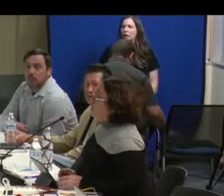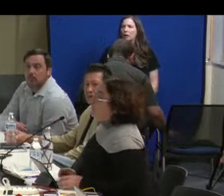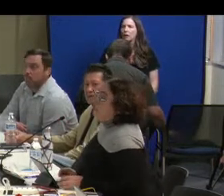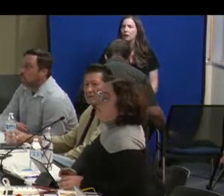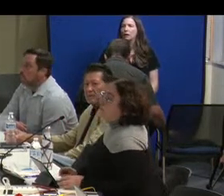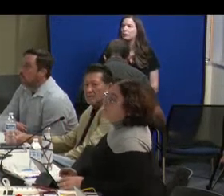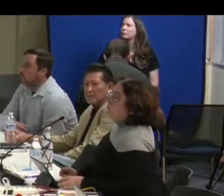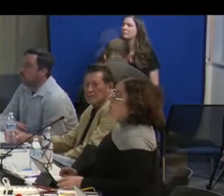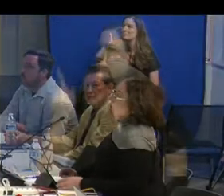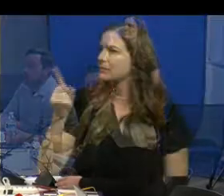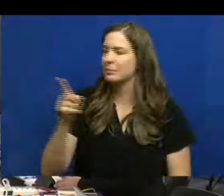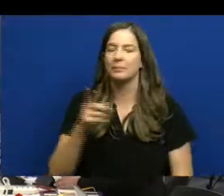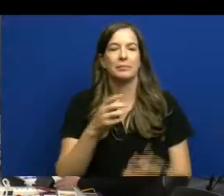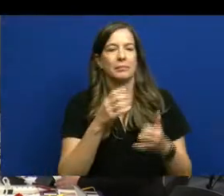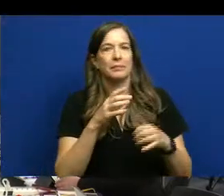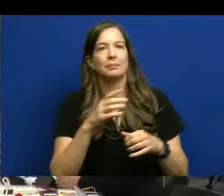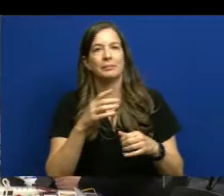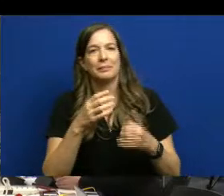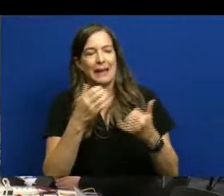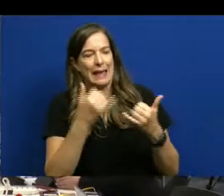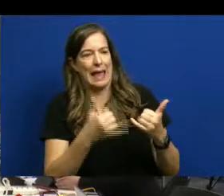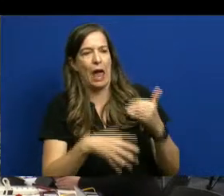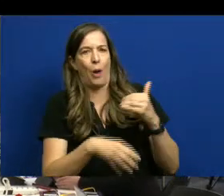That's being added now.